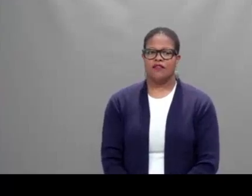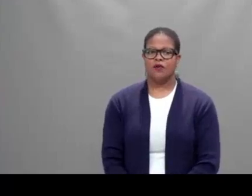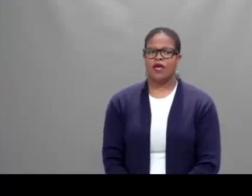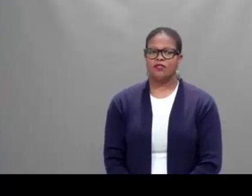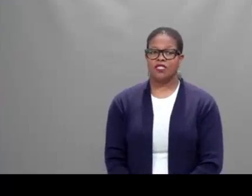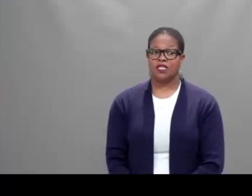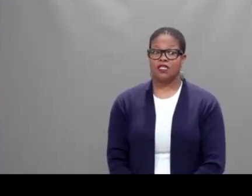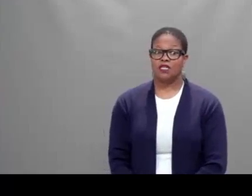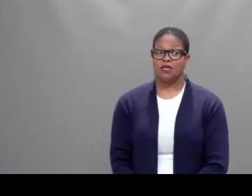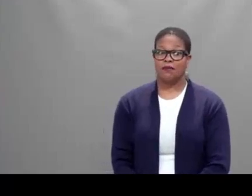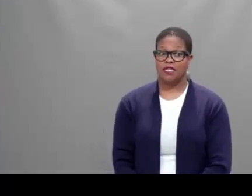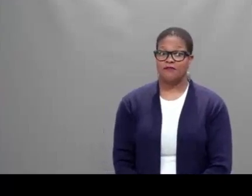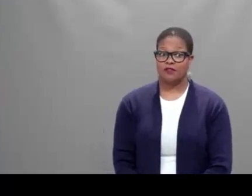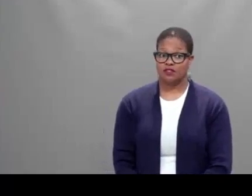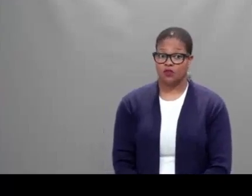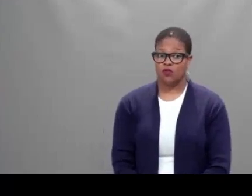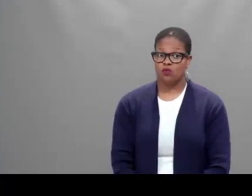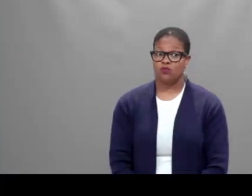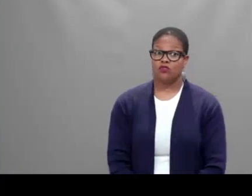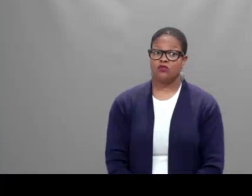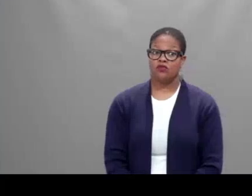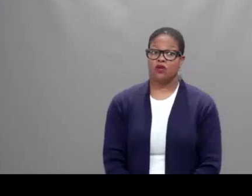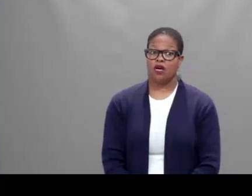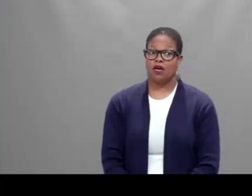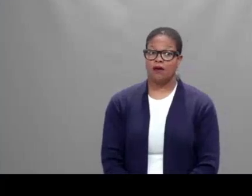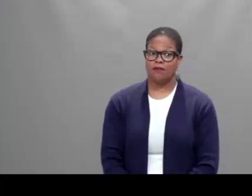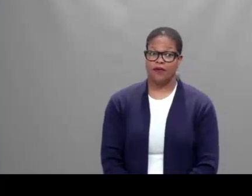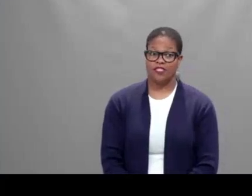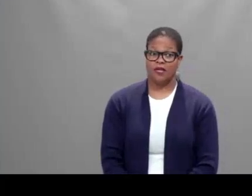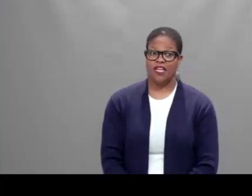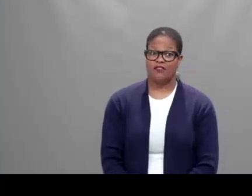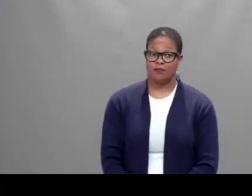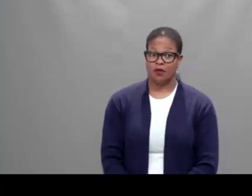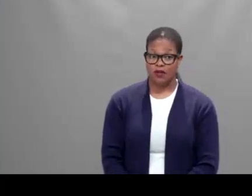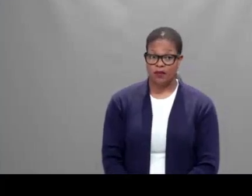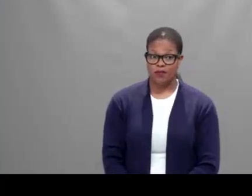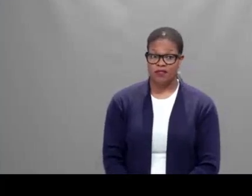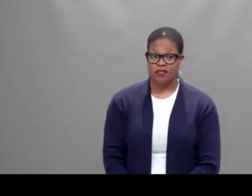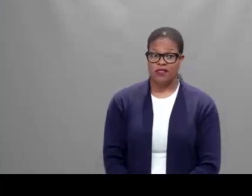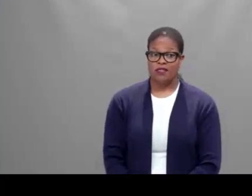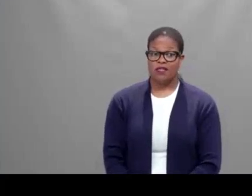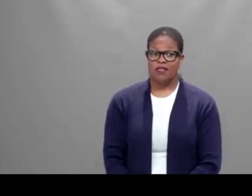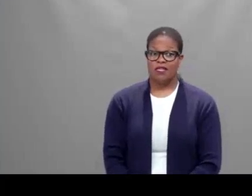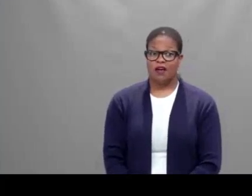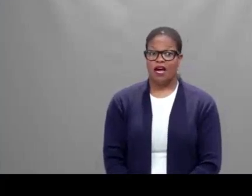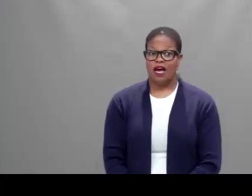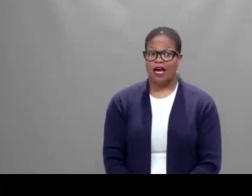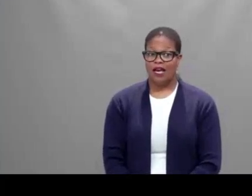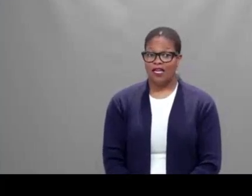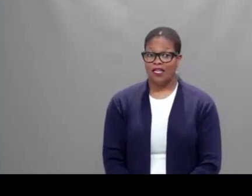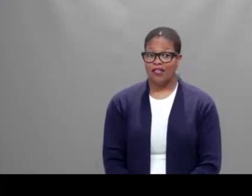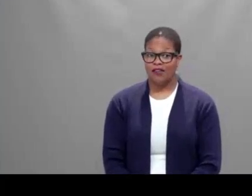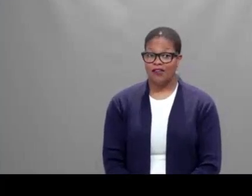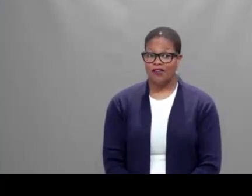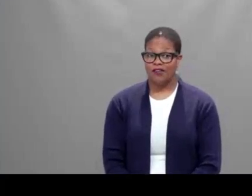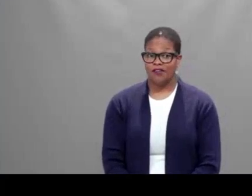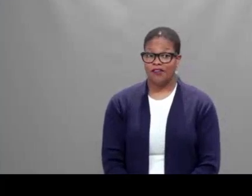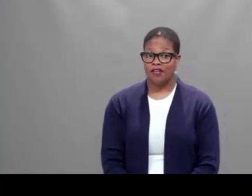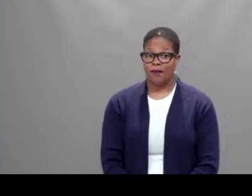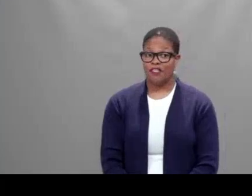so they were able to get the money for the school to expand different programs. Now,